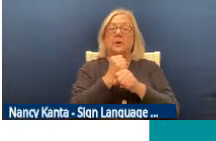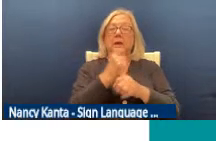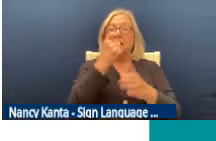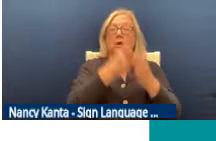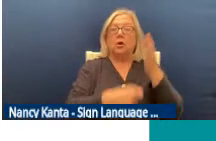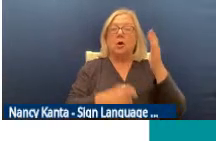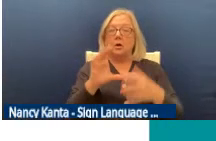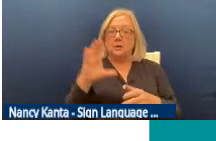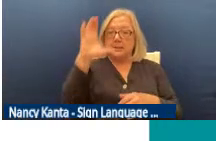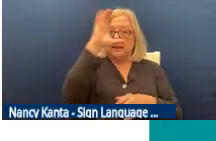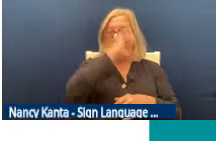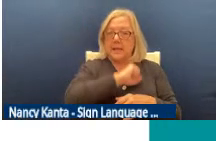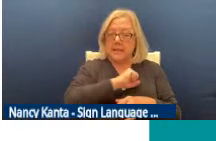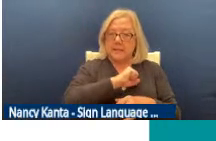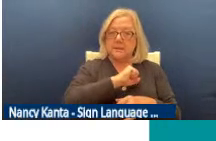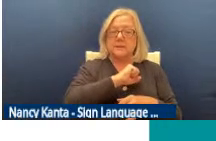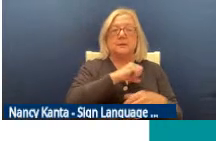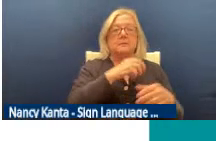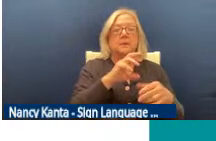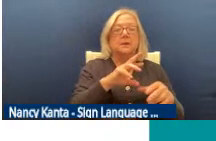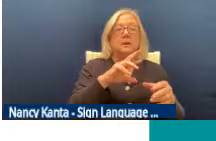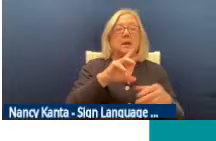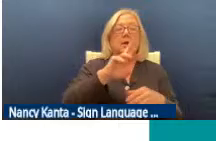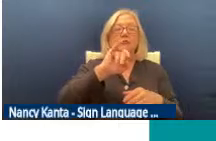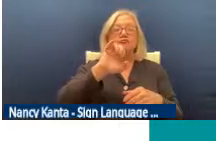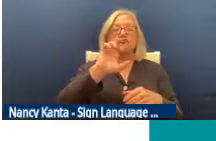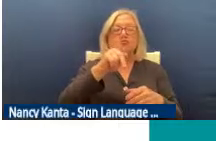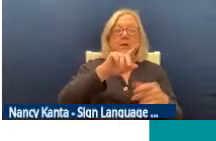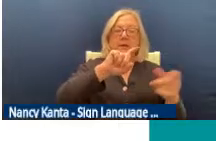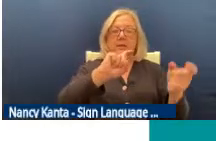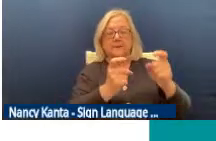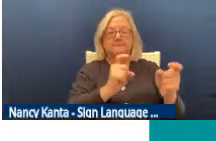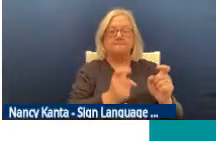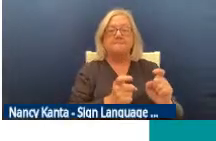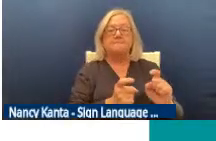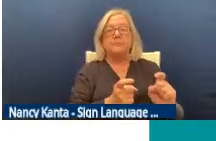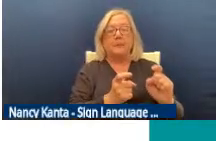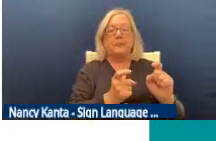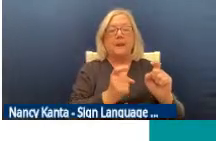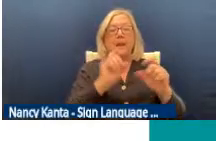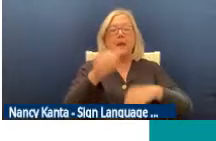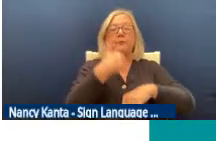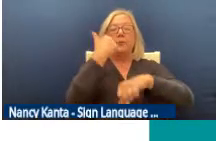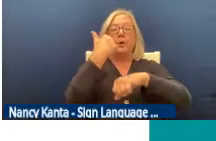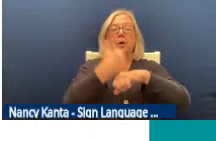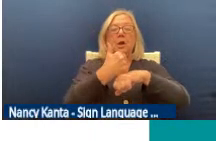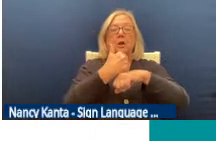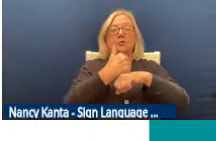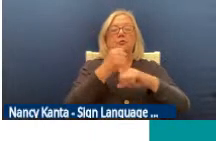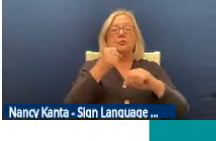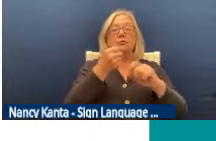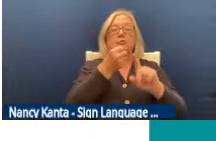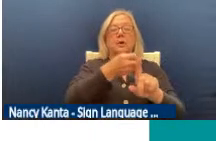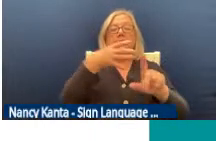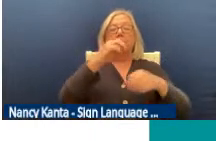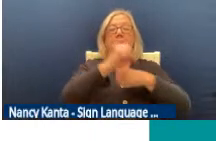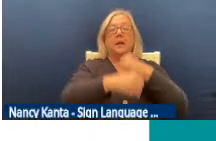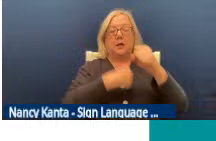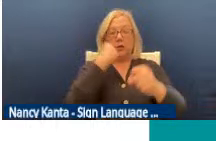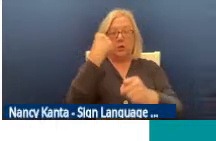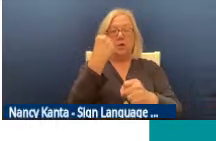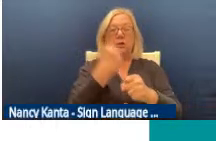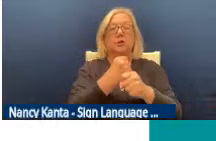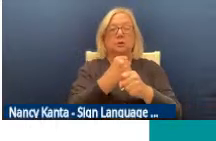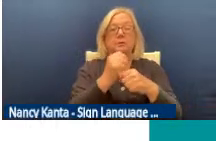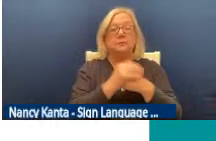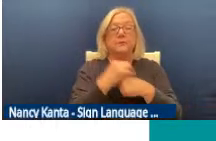estimates risk adjusted and put onto a year of expenditure estimate. We have over 100 risk